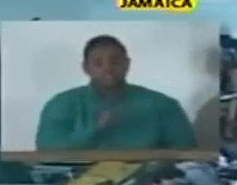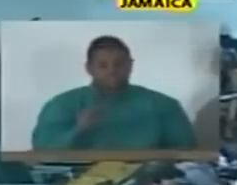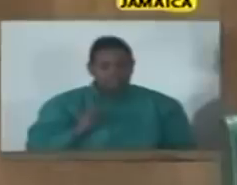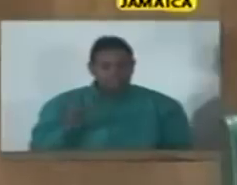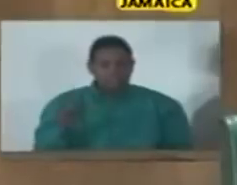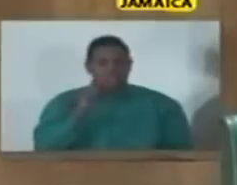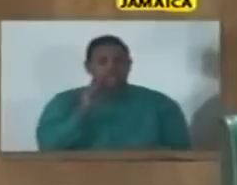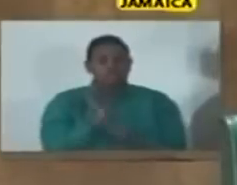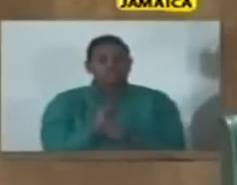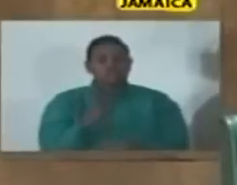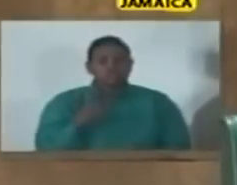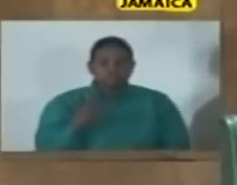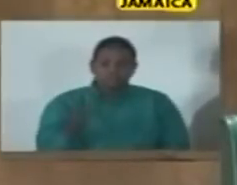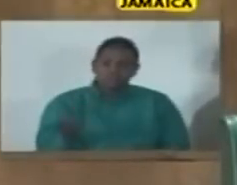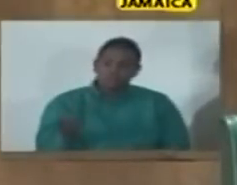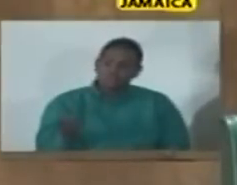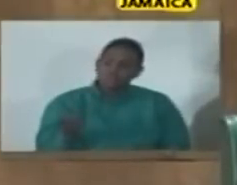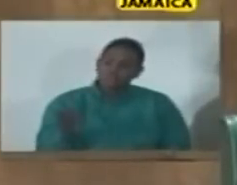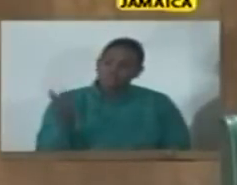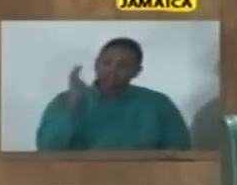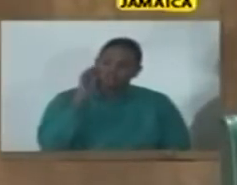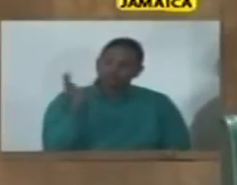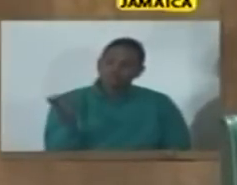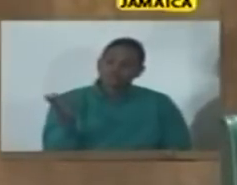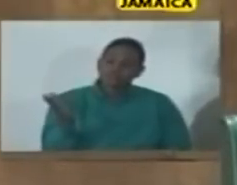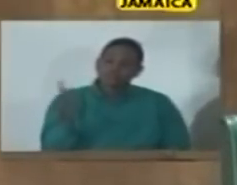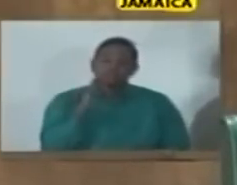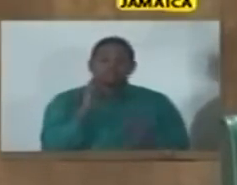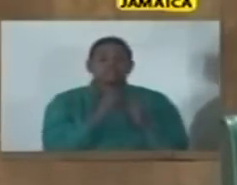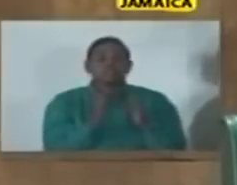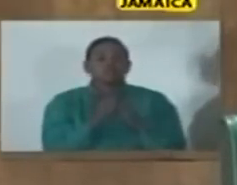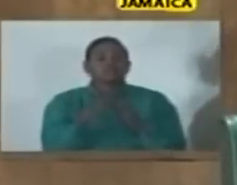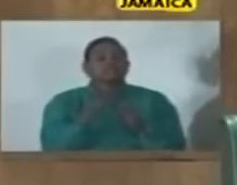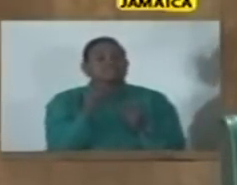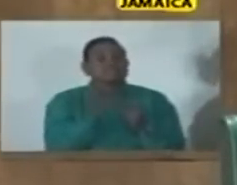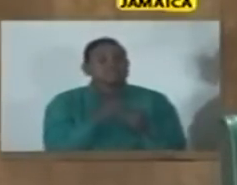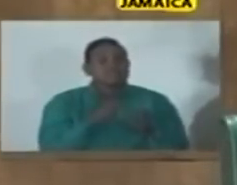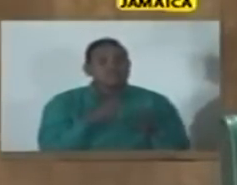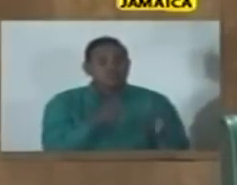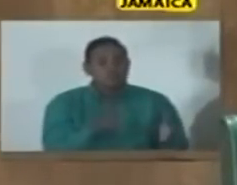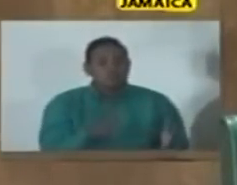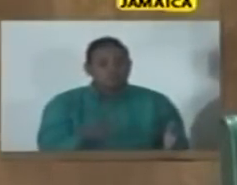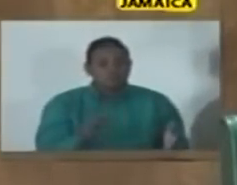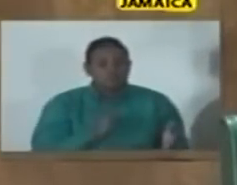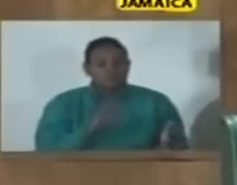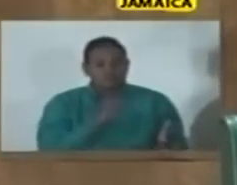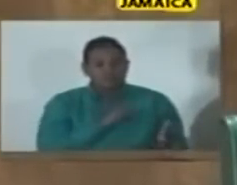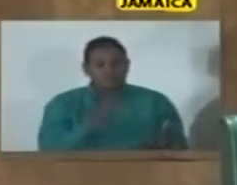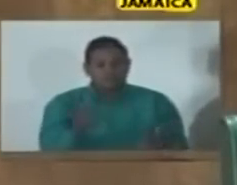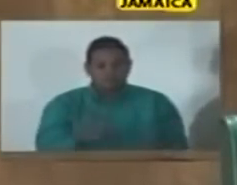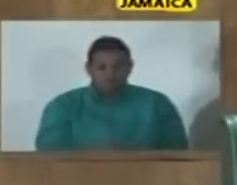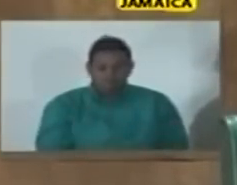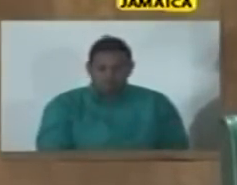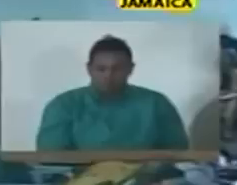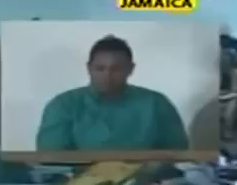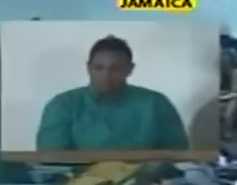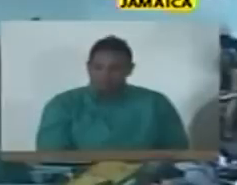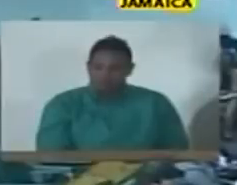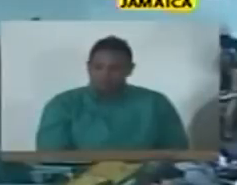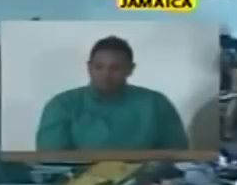assures me that he will deal with this in a particular way, I accept it.